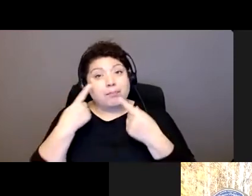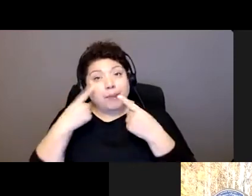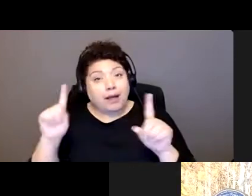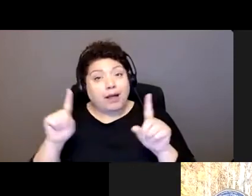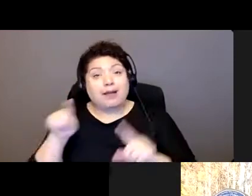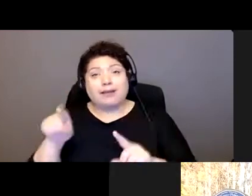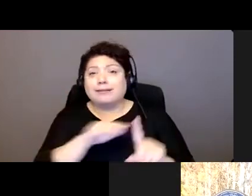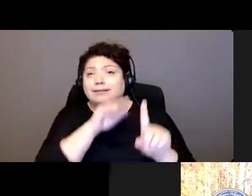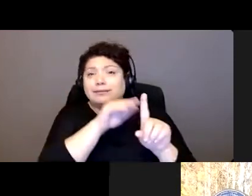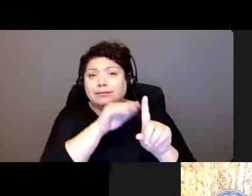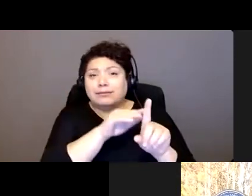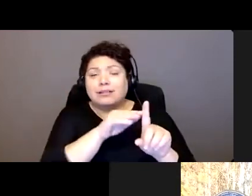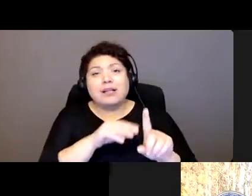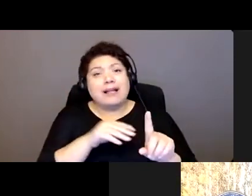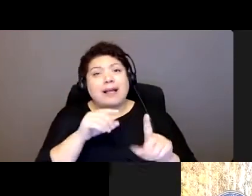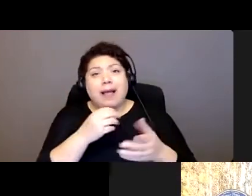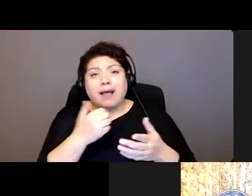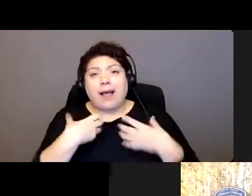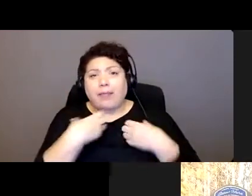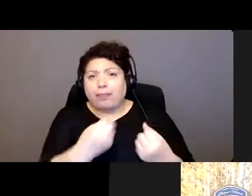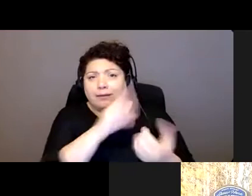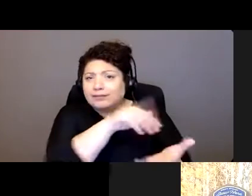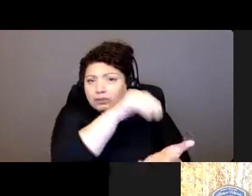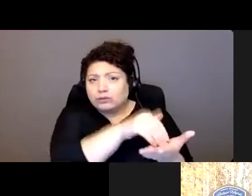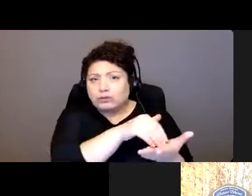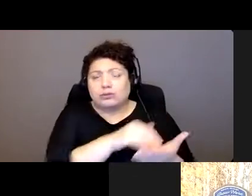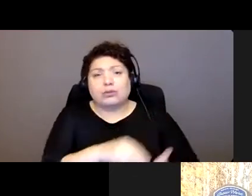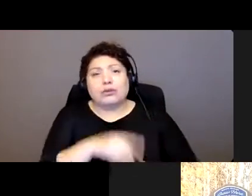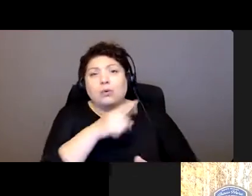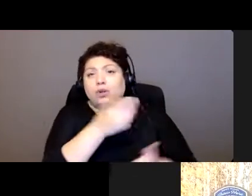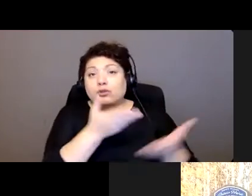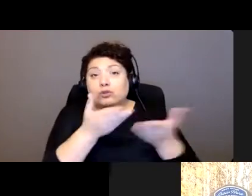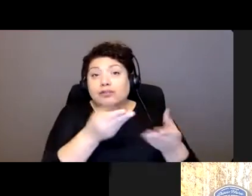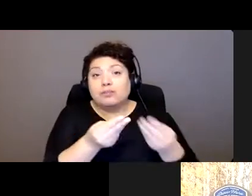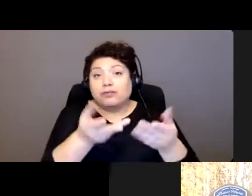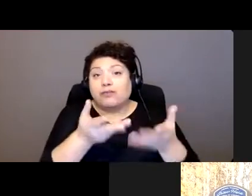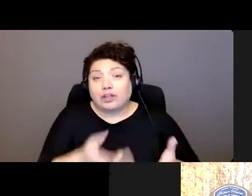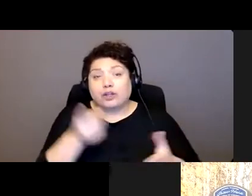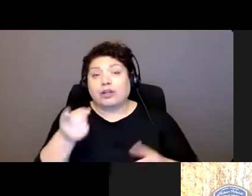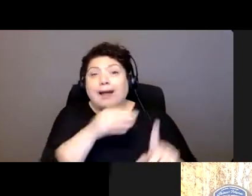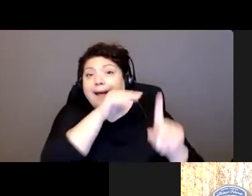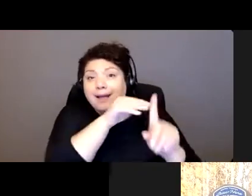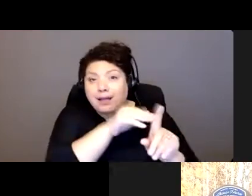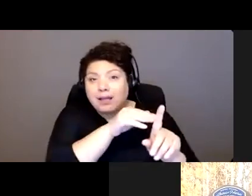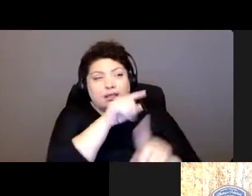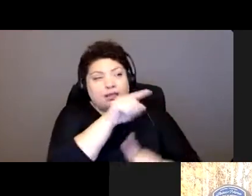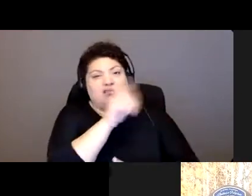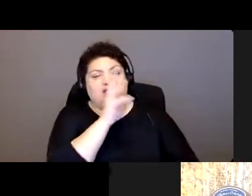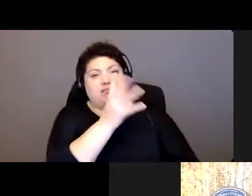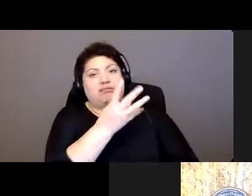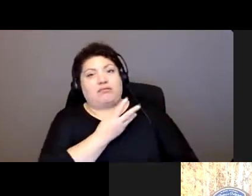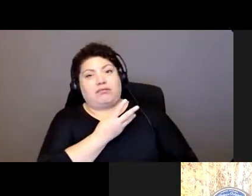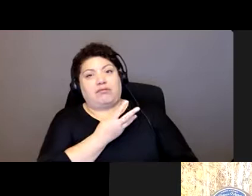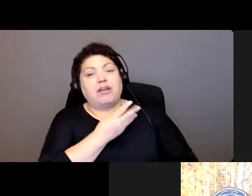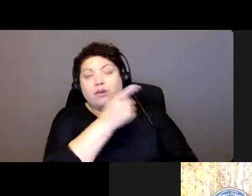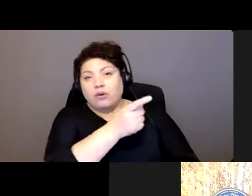from a health facility or a care provider only to be ignored or mistreated. Can you tell me a